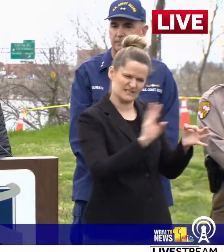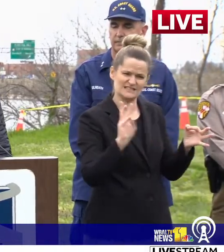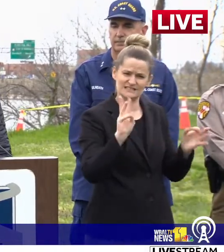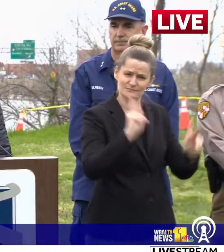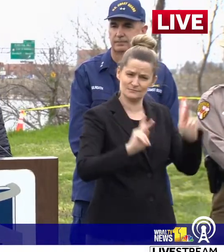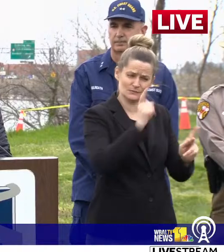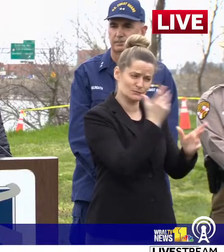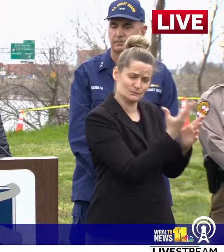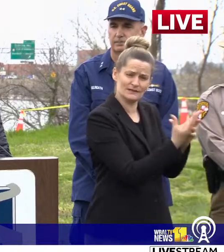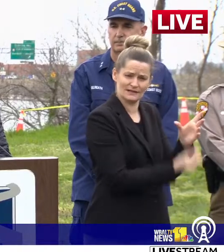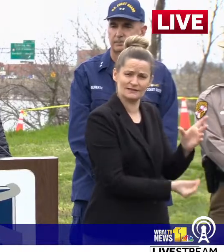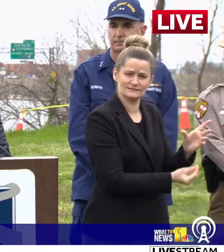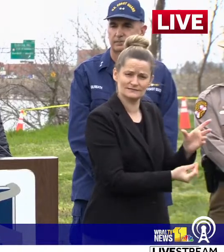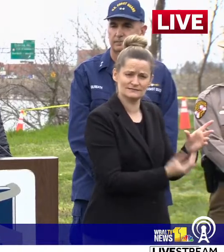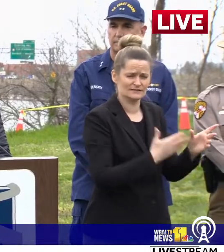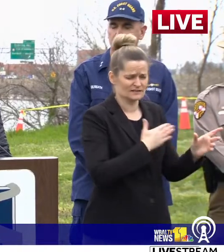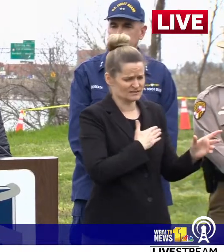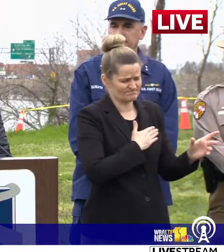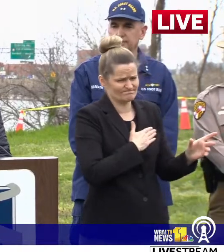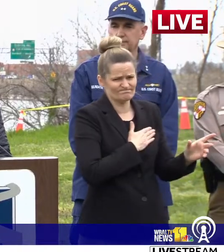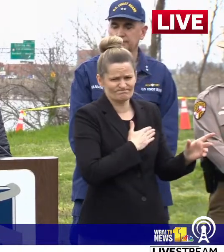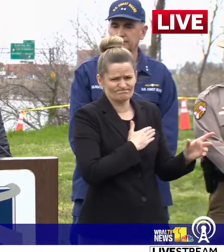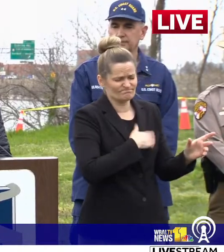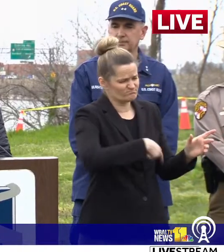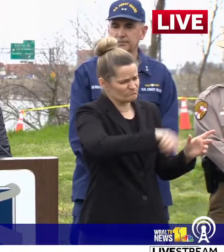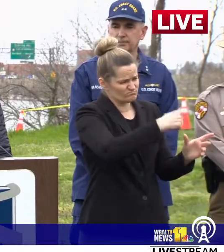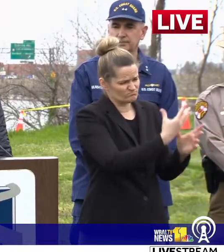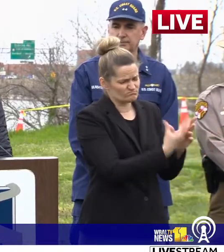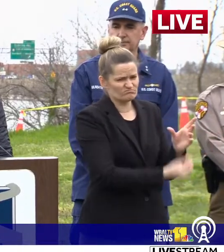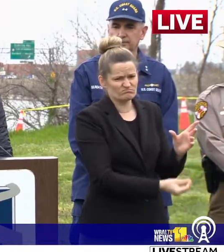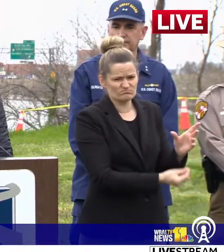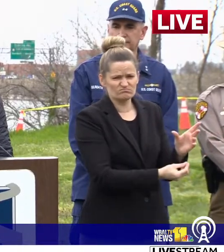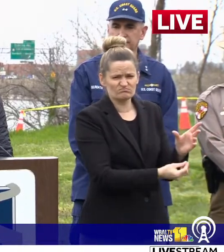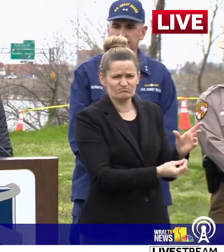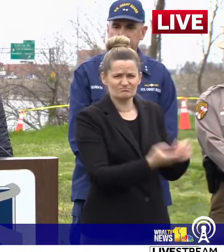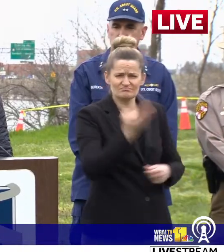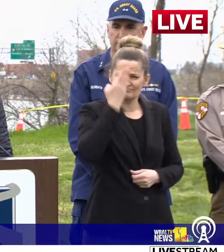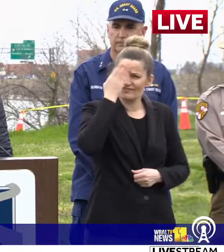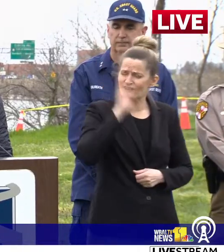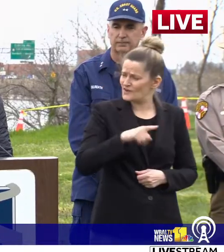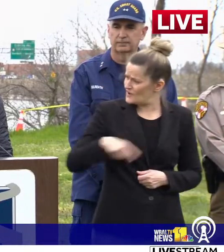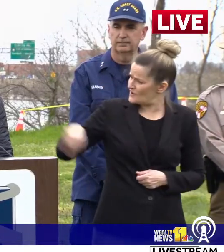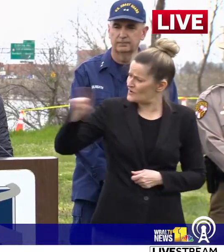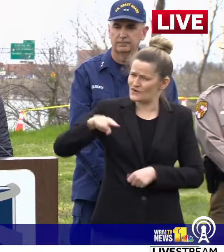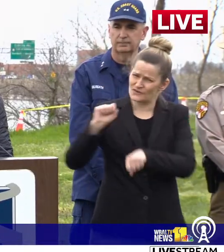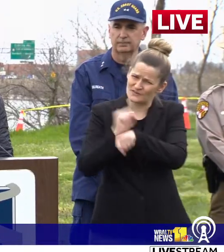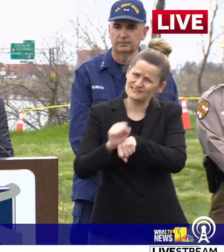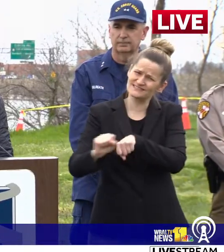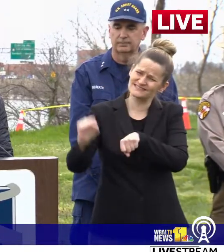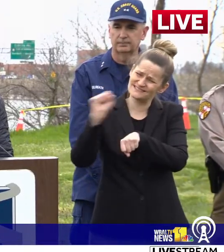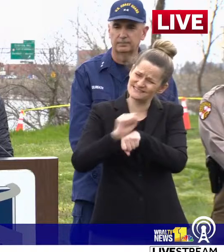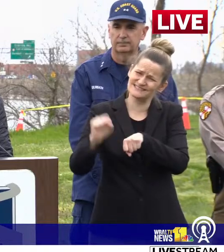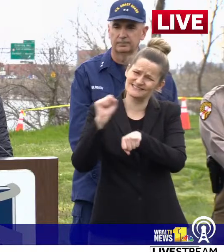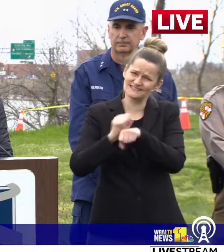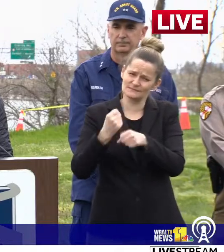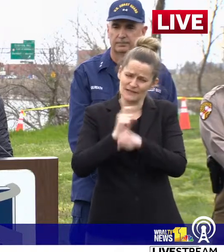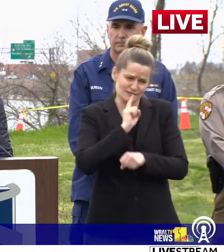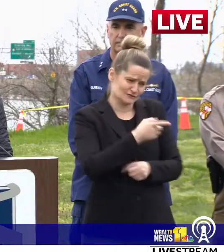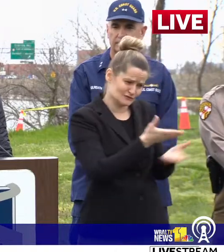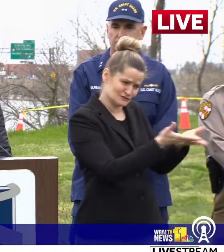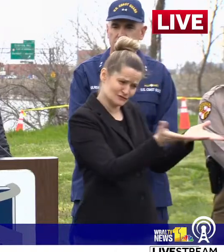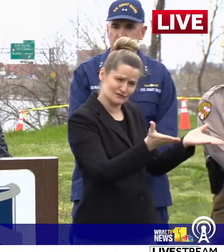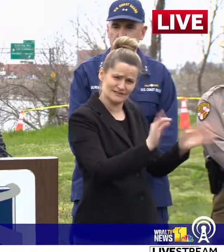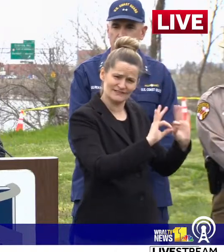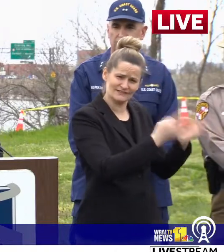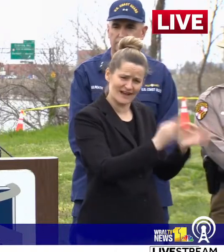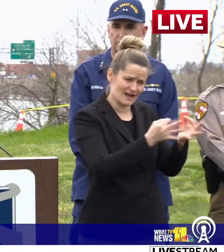individuals, the six souls that we lost. I know all the efforts you're undertaking to make sure they know that the community in our